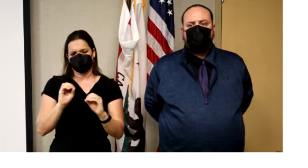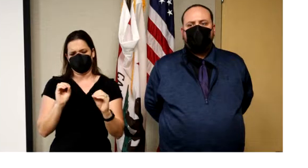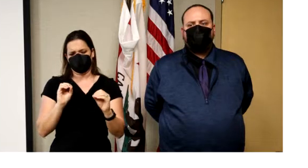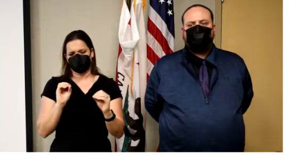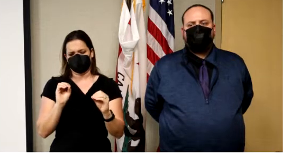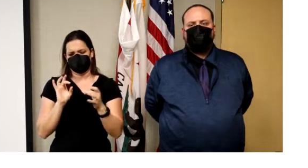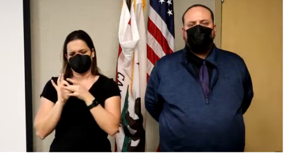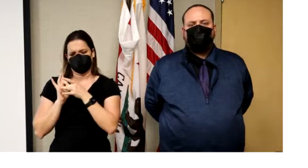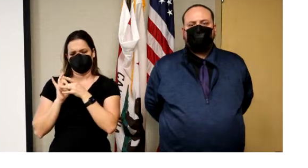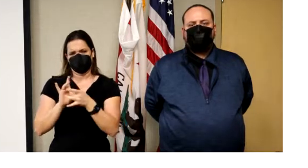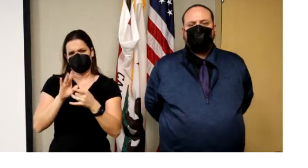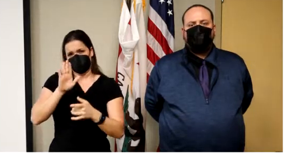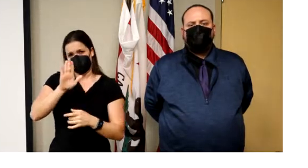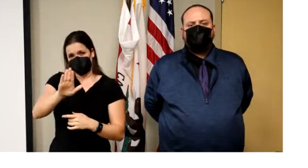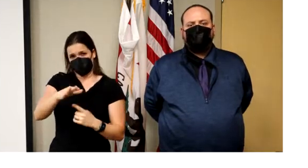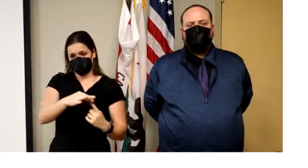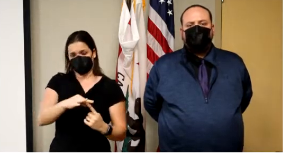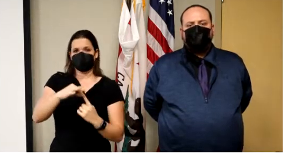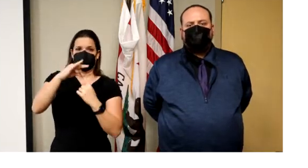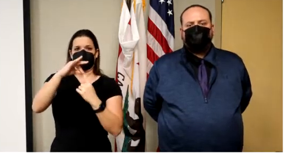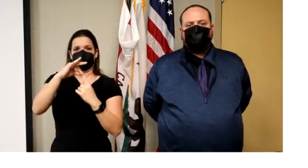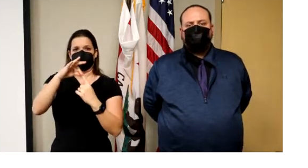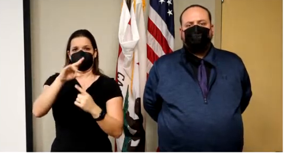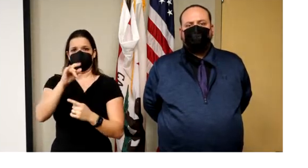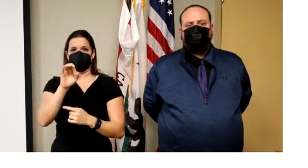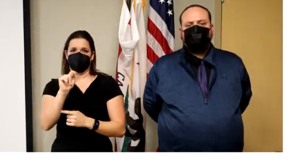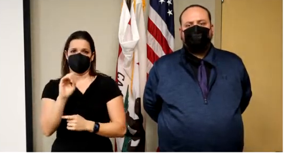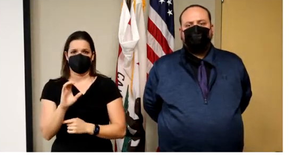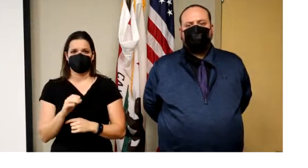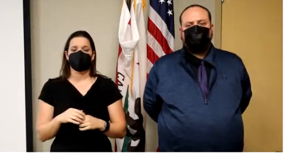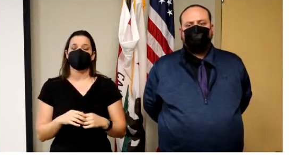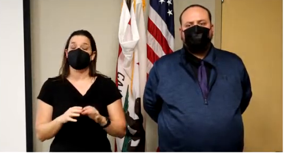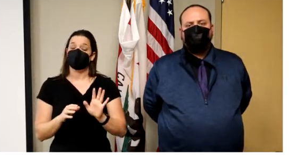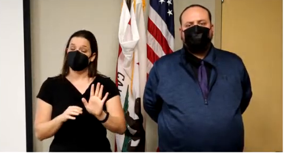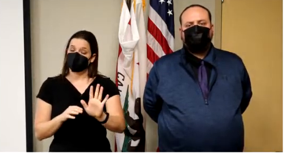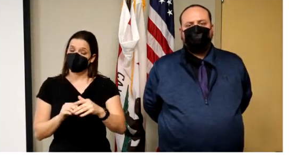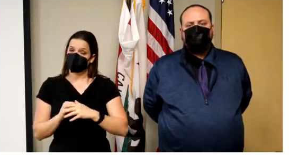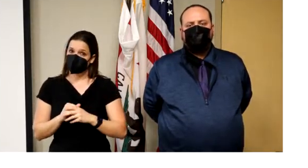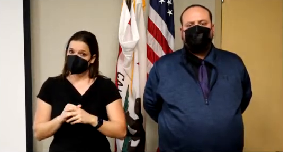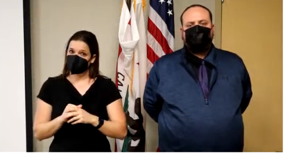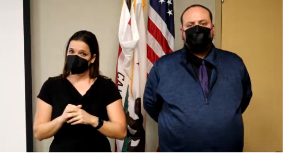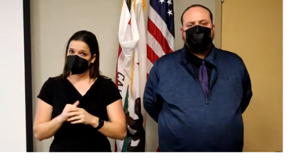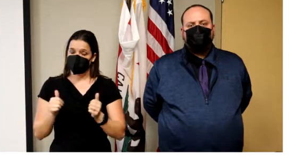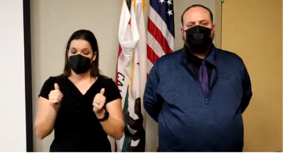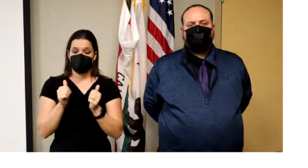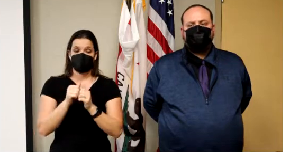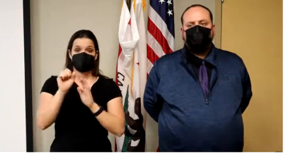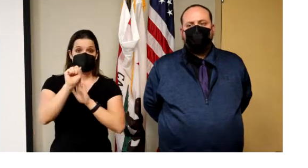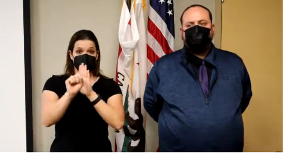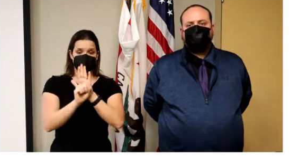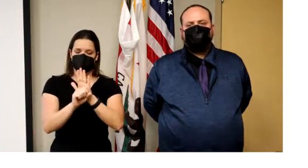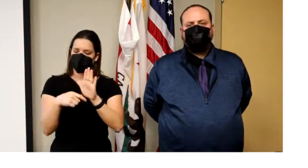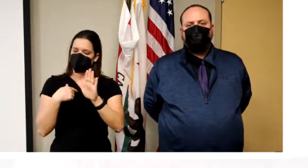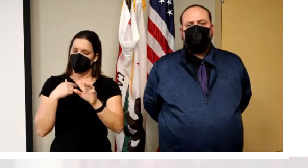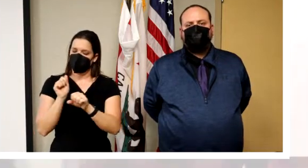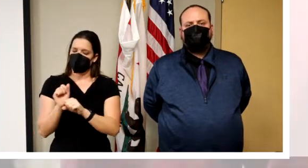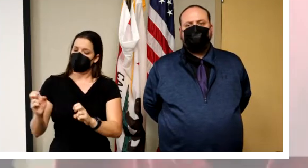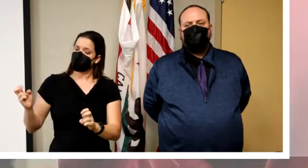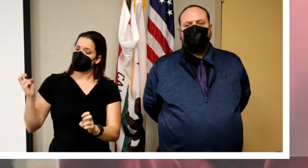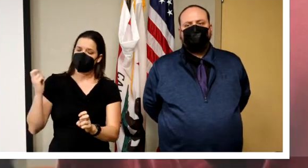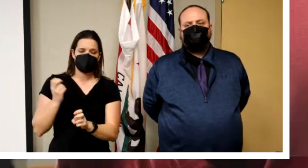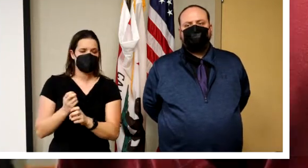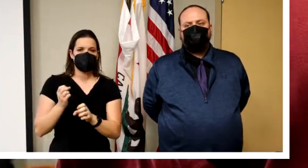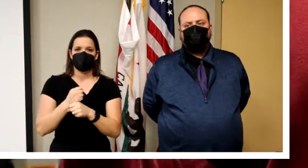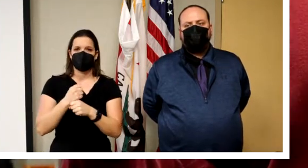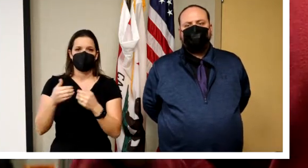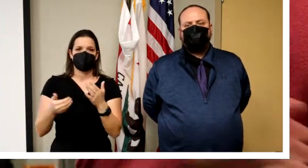law directly apply to your special district. They're totally separate. However, with the state, and I worked very hard on the campaign to create the